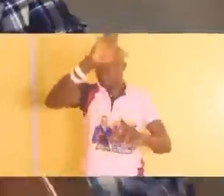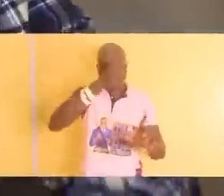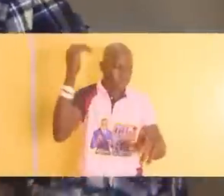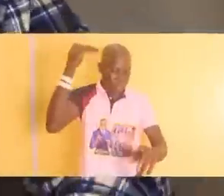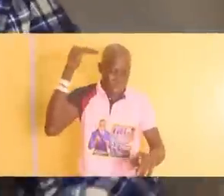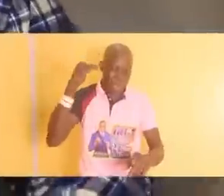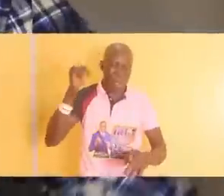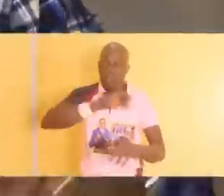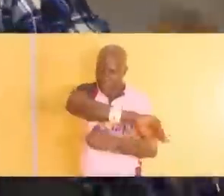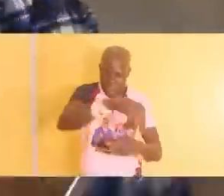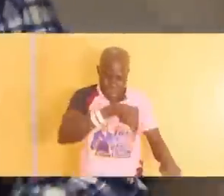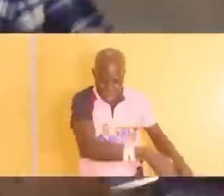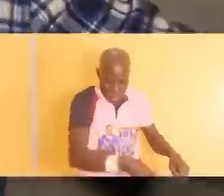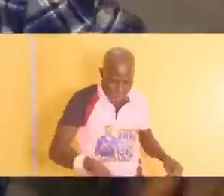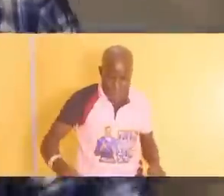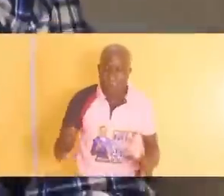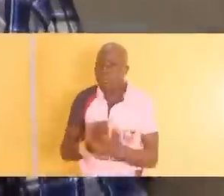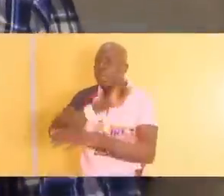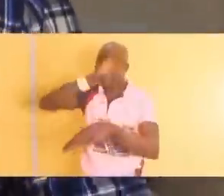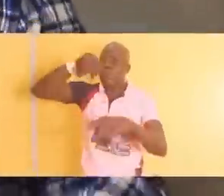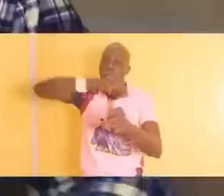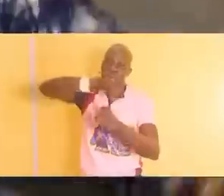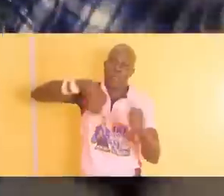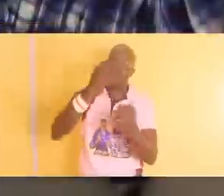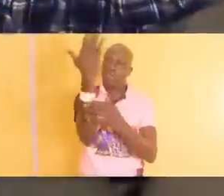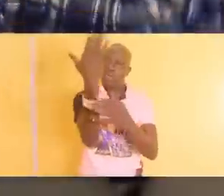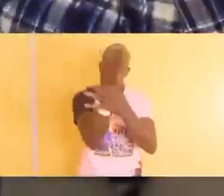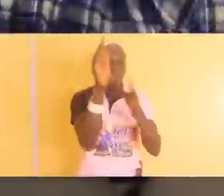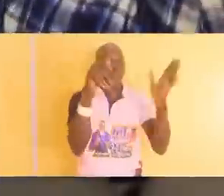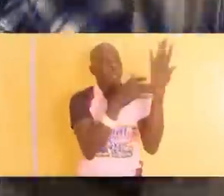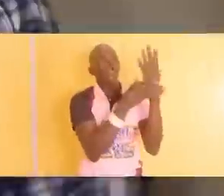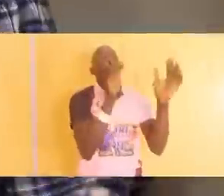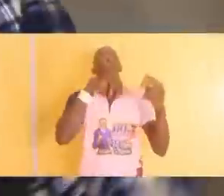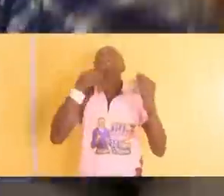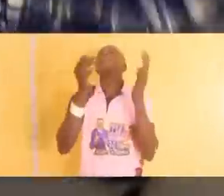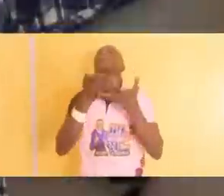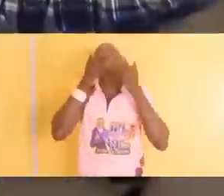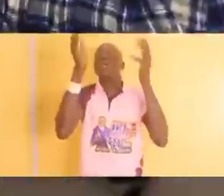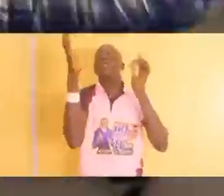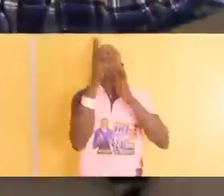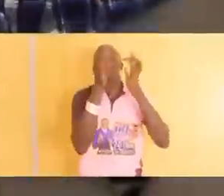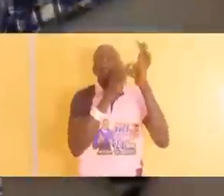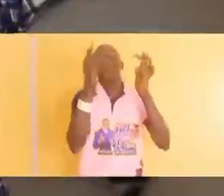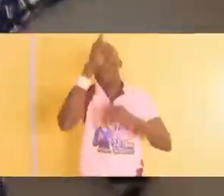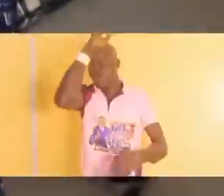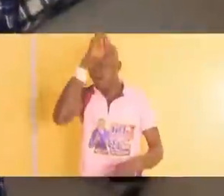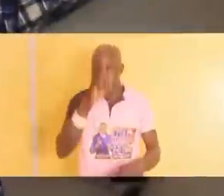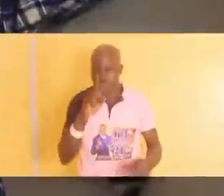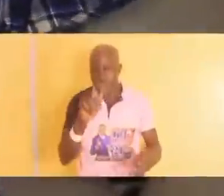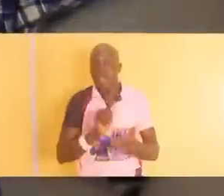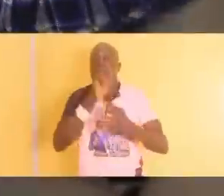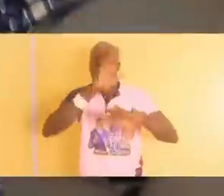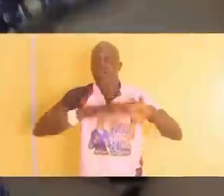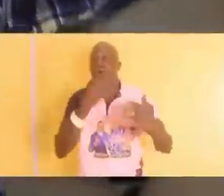your feet. Anoint your water. Anoint your hand. You now shout. In the name of Jesus.